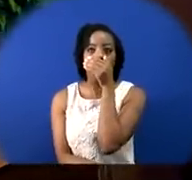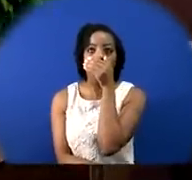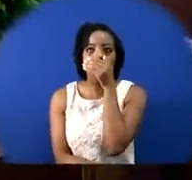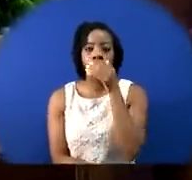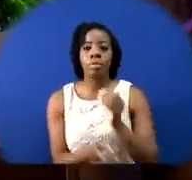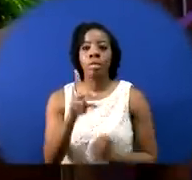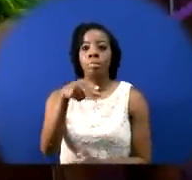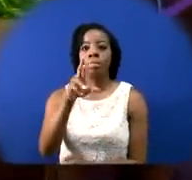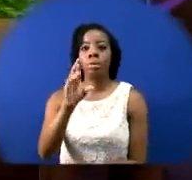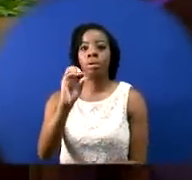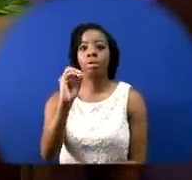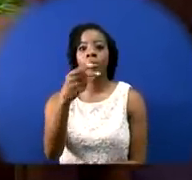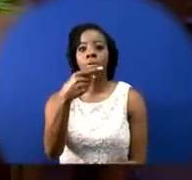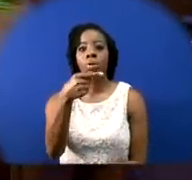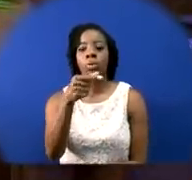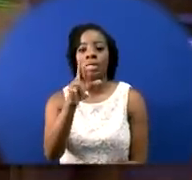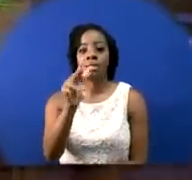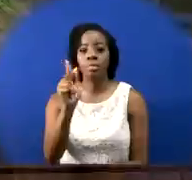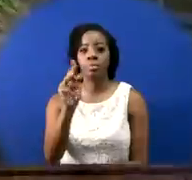I've got to,